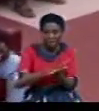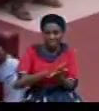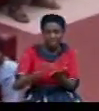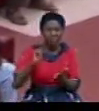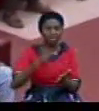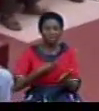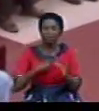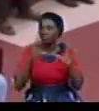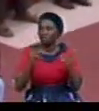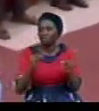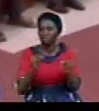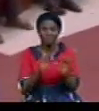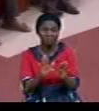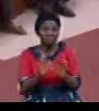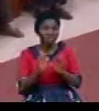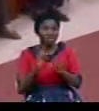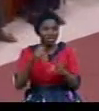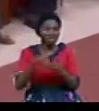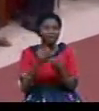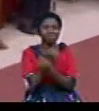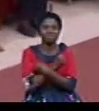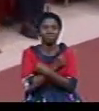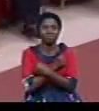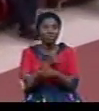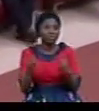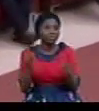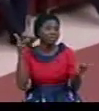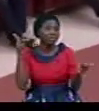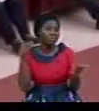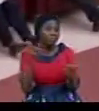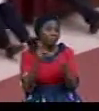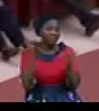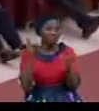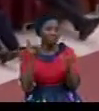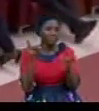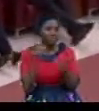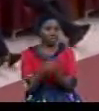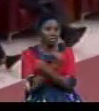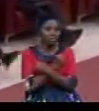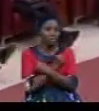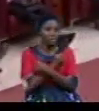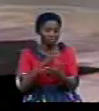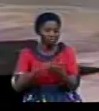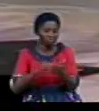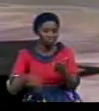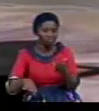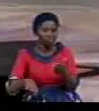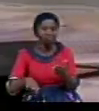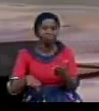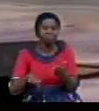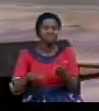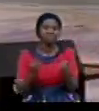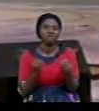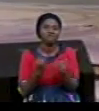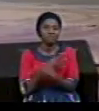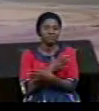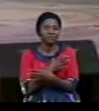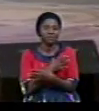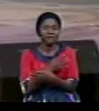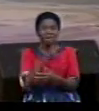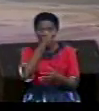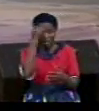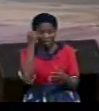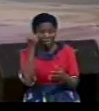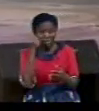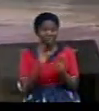no fear in love but perfect love casters out fear because fear has